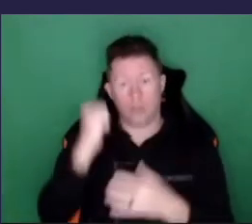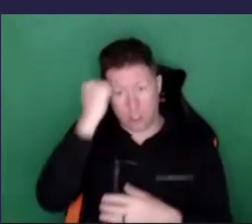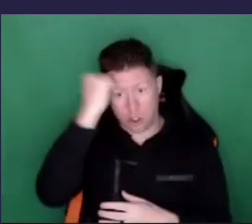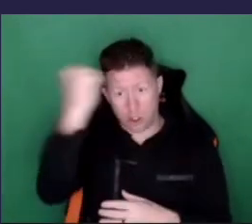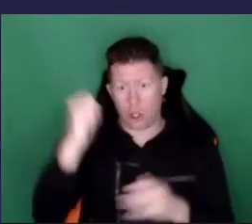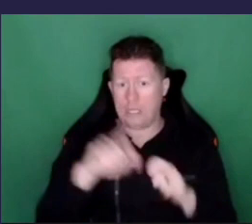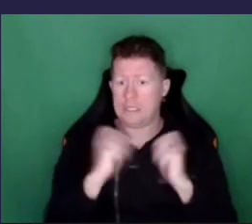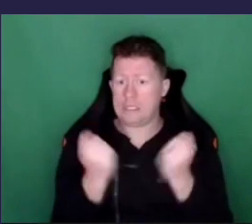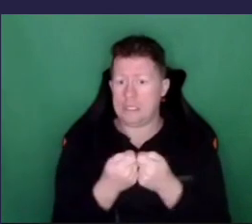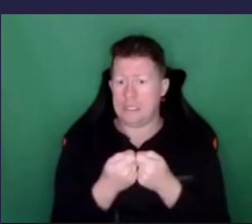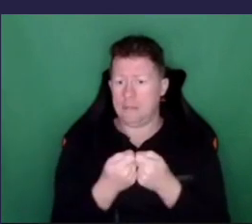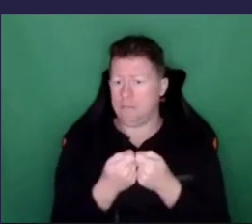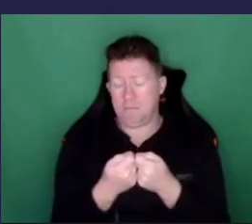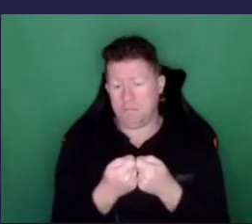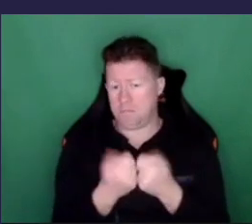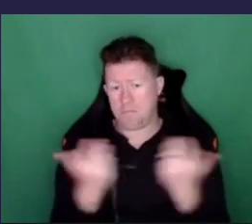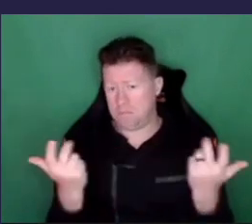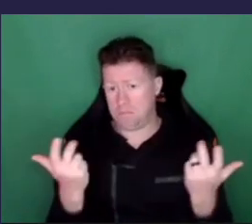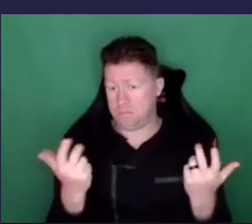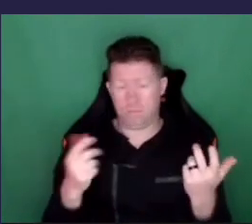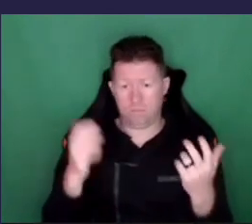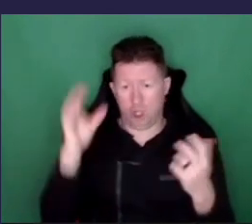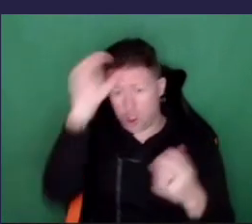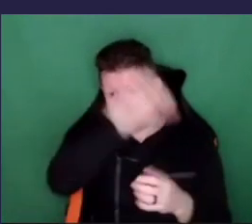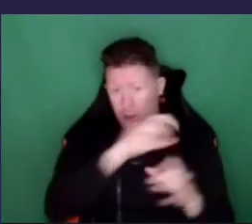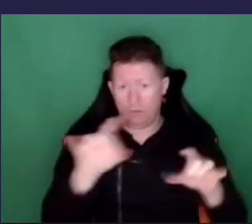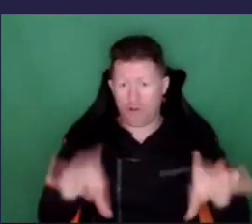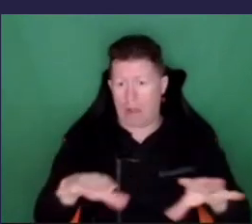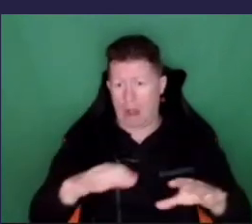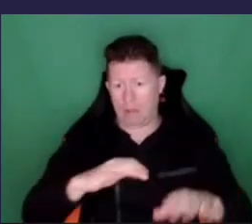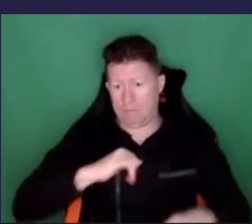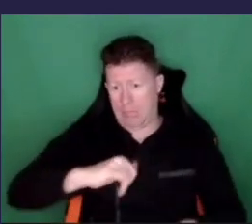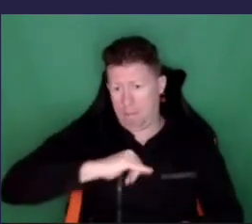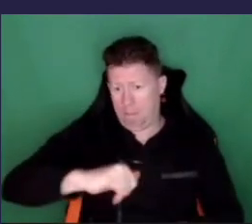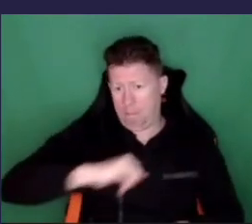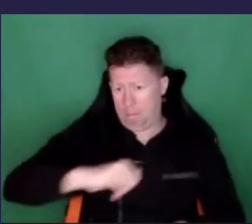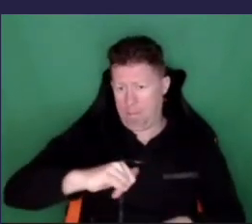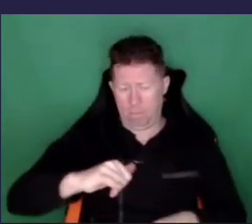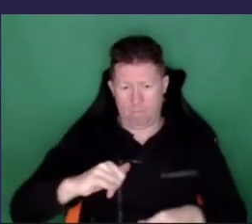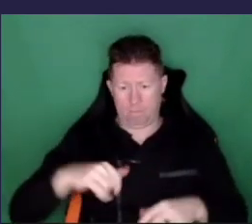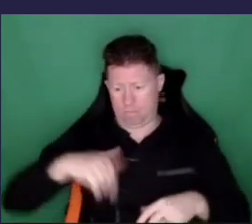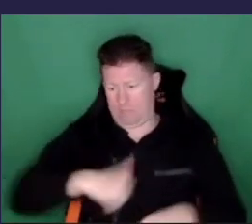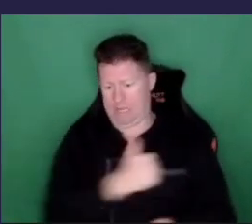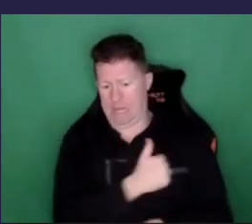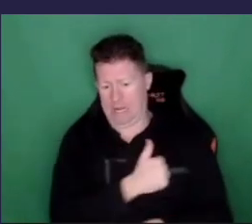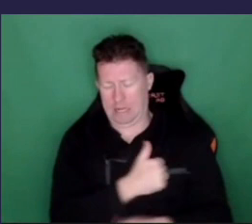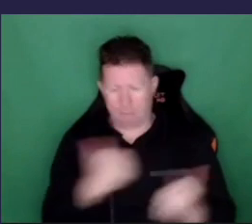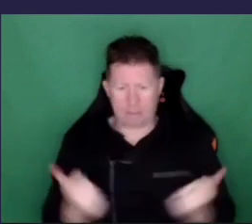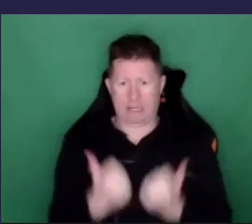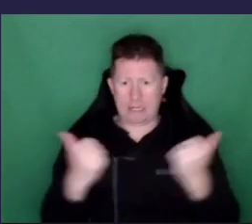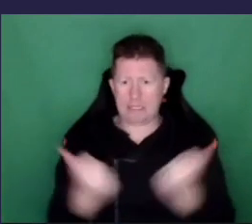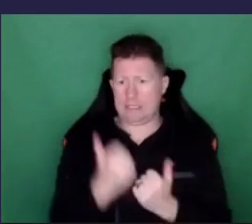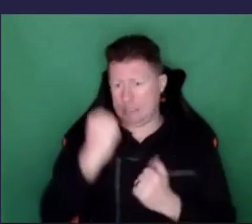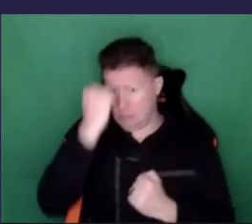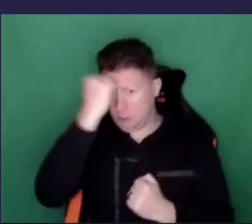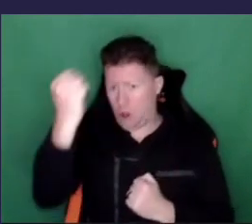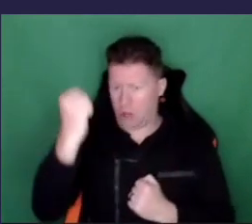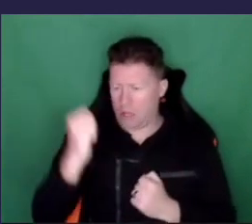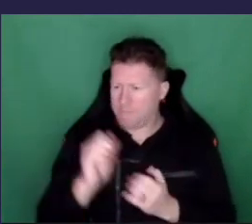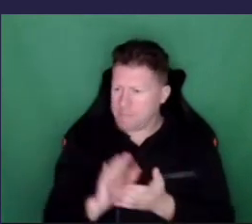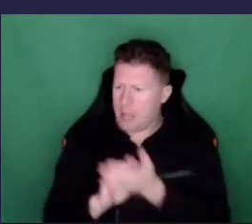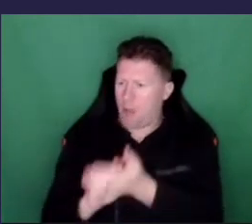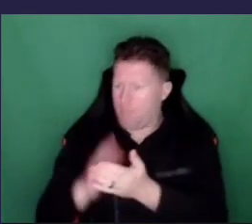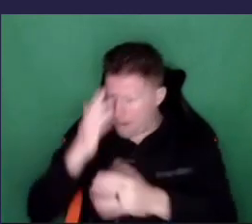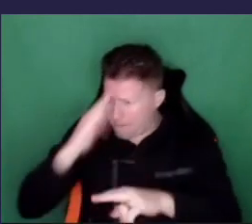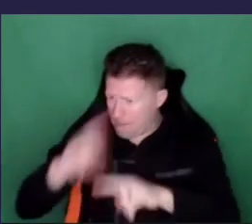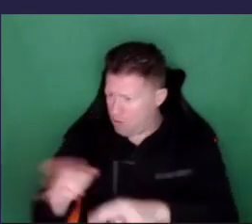Australia, but here there's lots of soccer for kids. And she got them, she helped their parents to enroll them in soccer. And then they